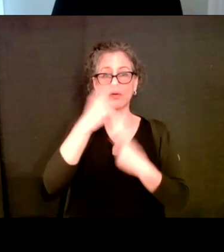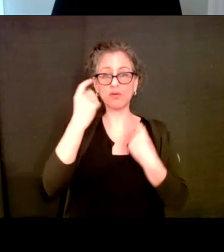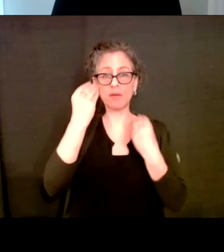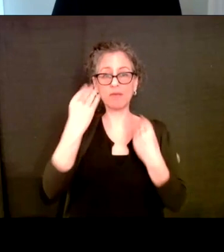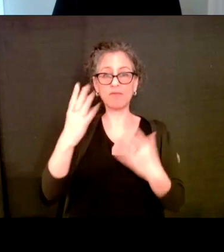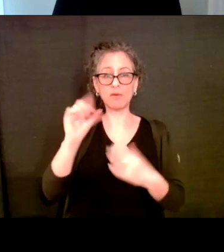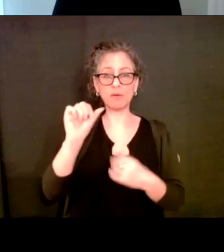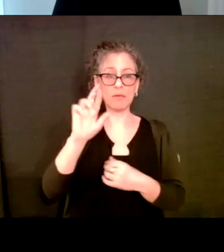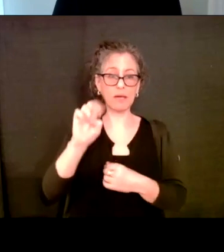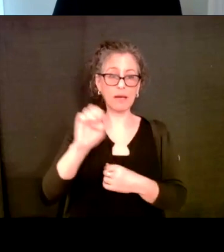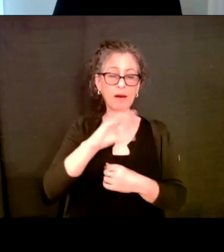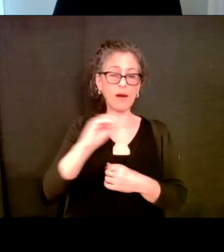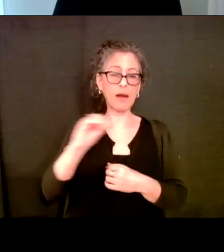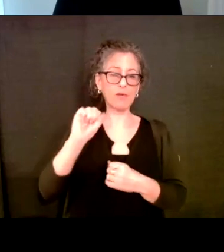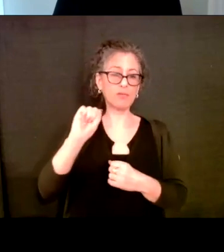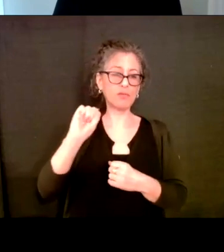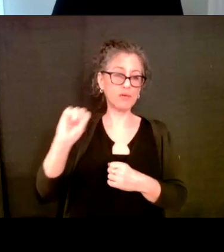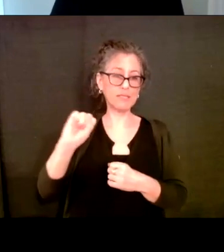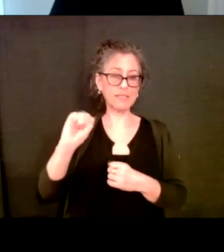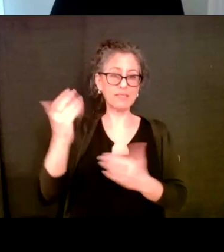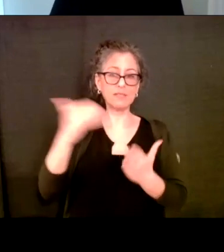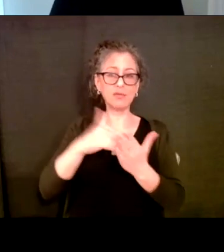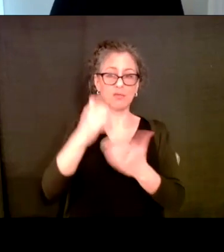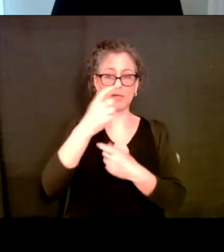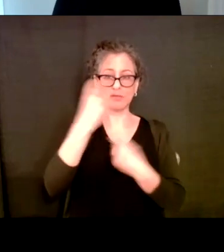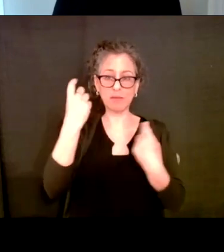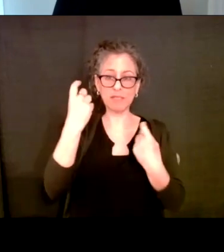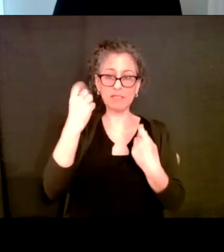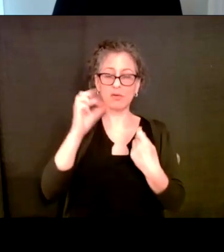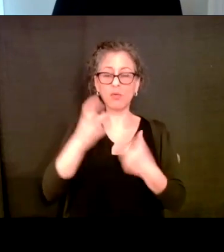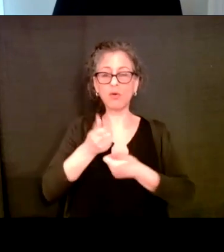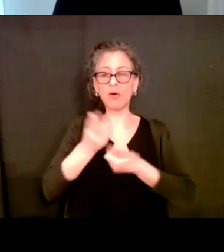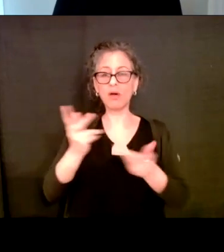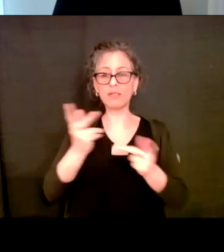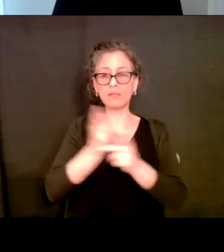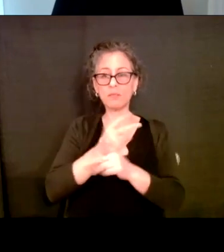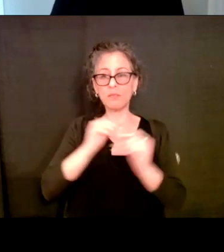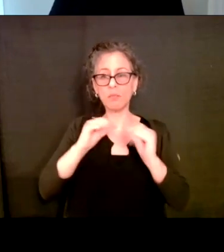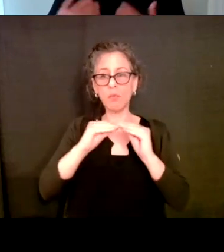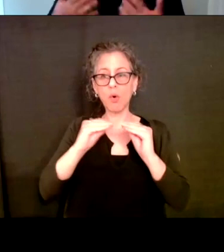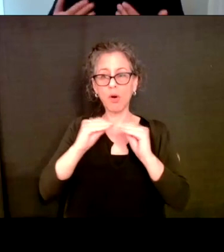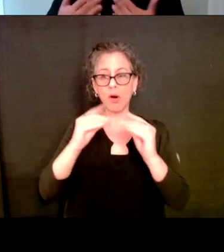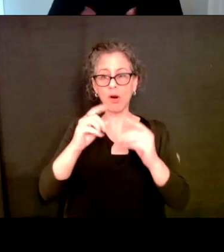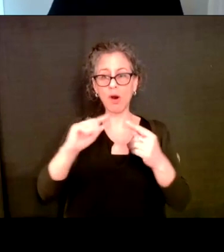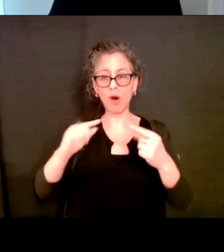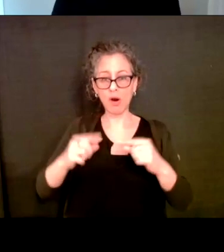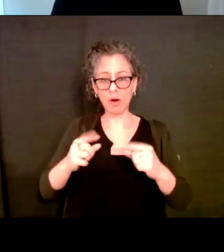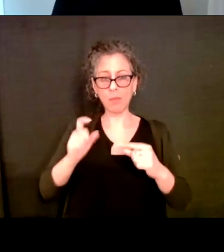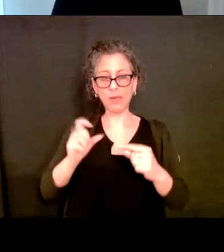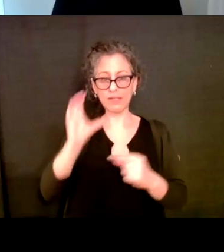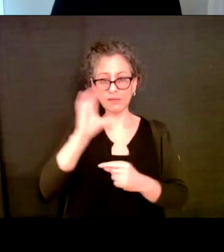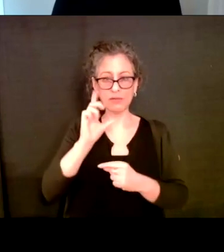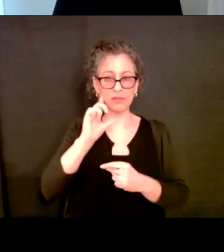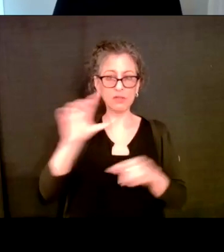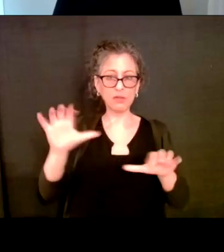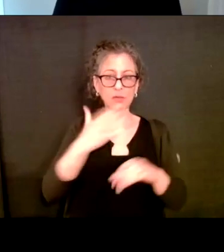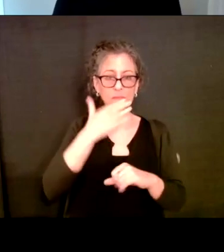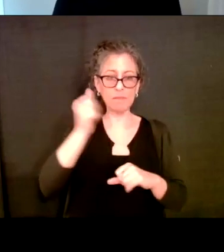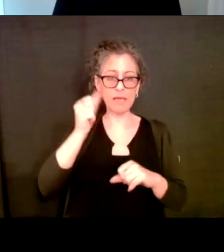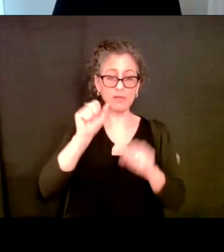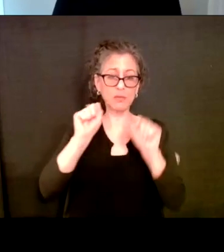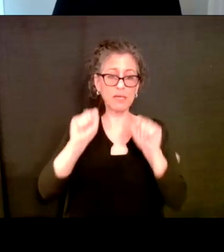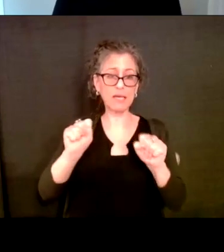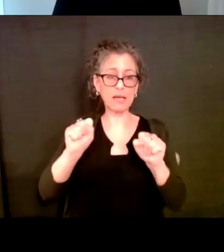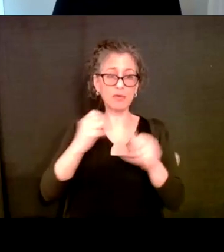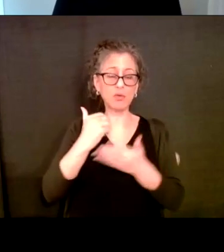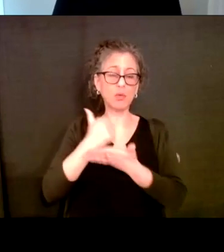it's about resisting re-traumatization or causing further harm. We need to seek to do the best we can to help people to